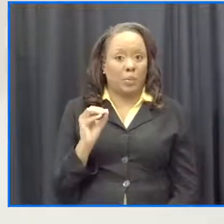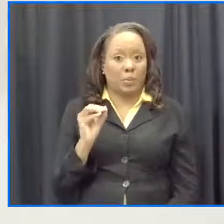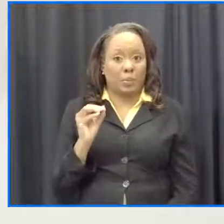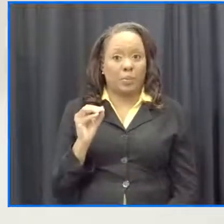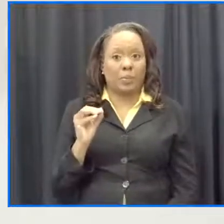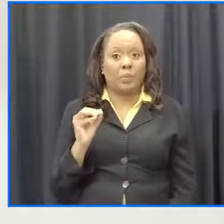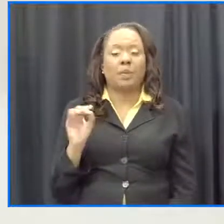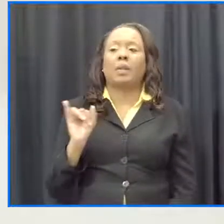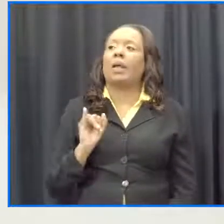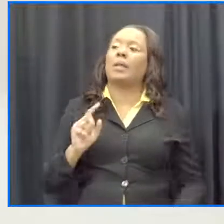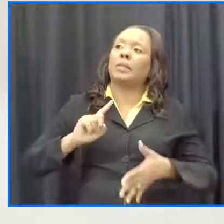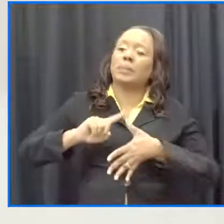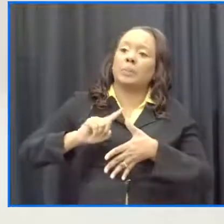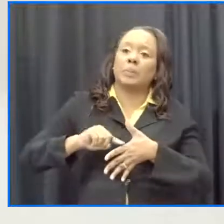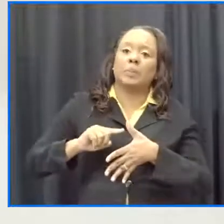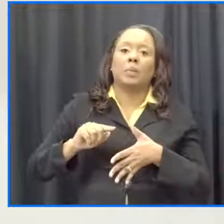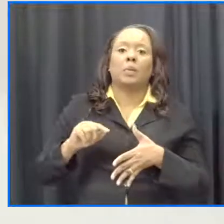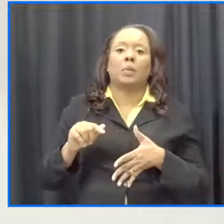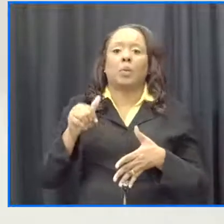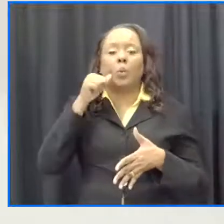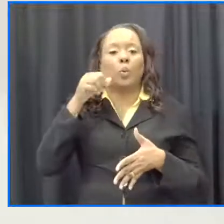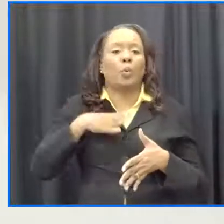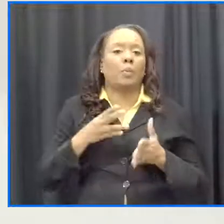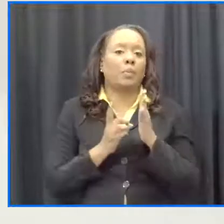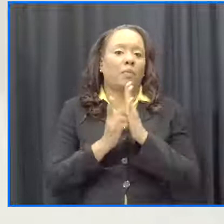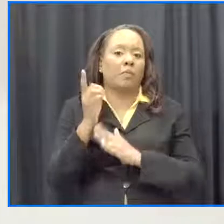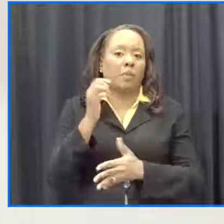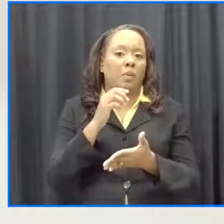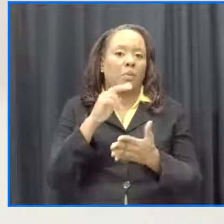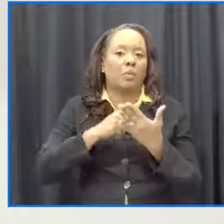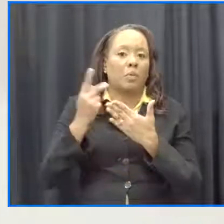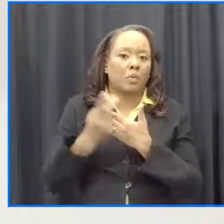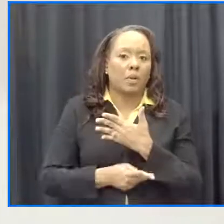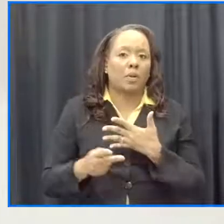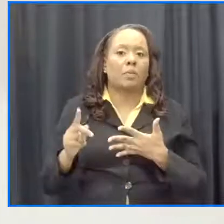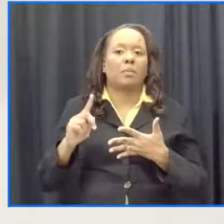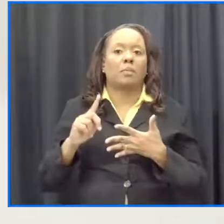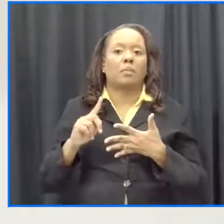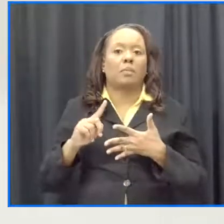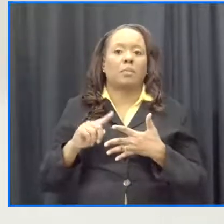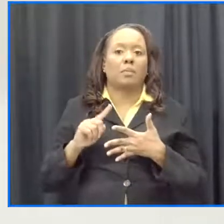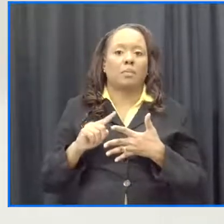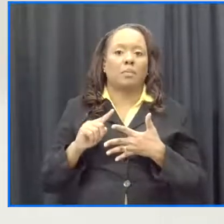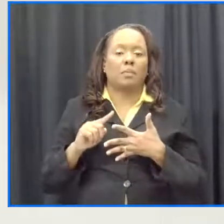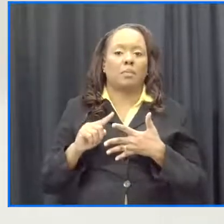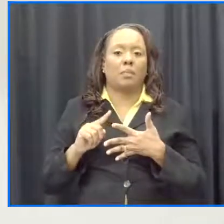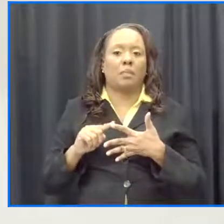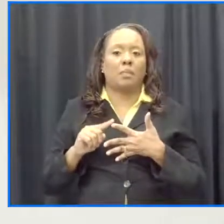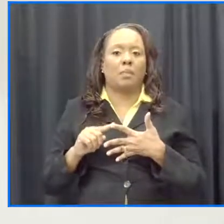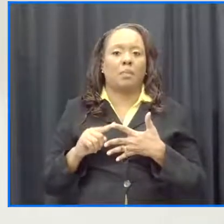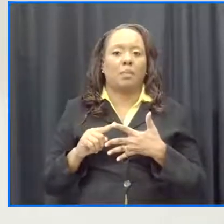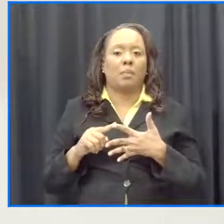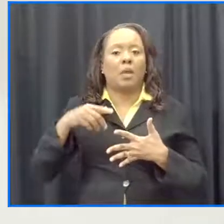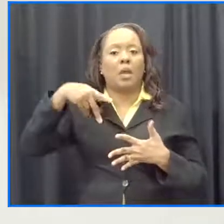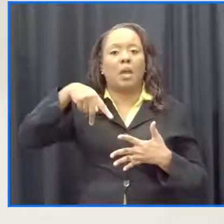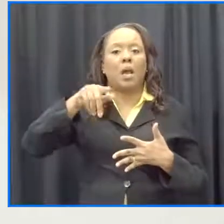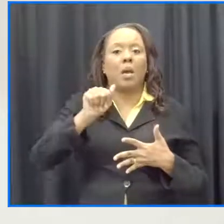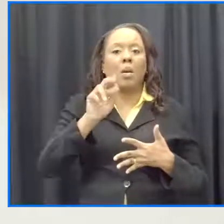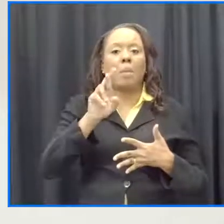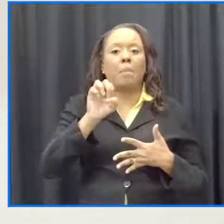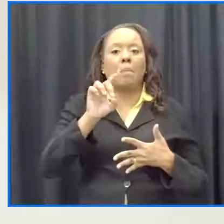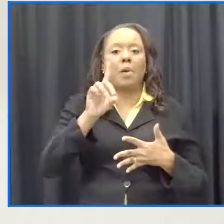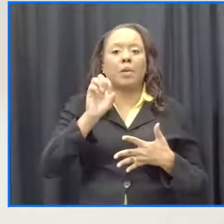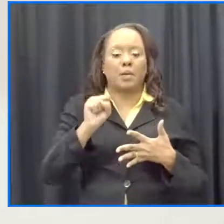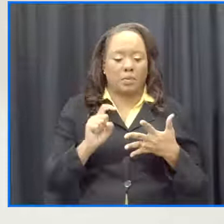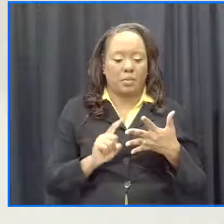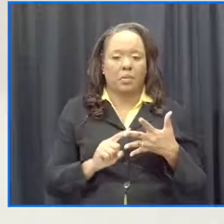sector organizations, including the Women in Development Program, Parent Education for Development in Barbados,